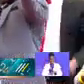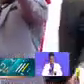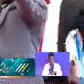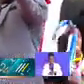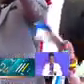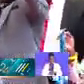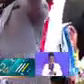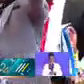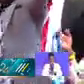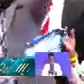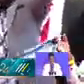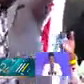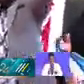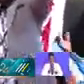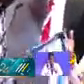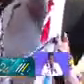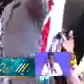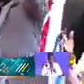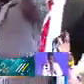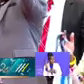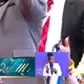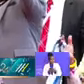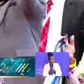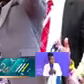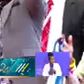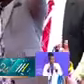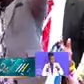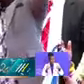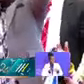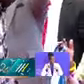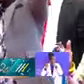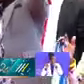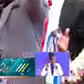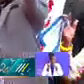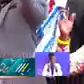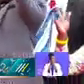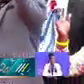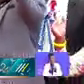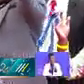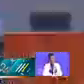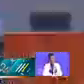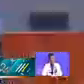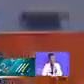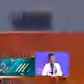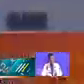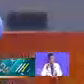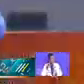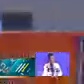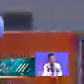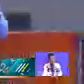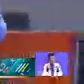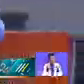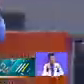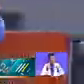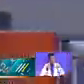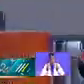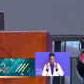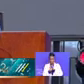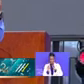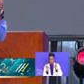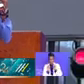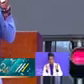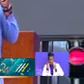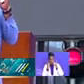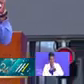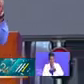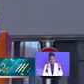promotion I don't who I come to talk to but I hear that the Lord say I should tell somebody don't worry that